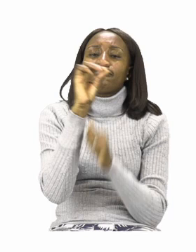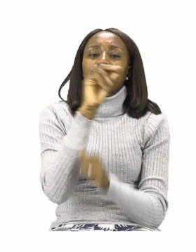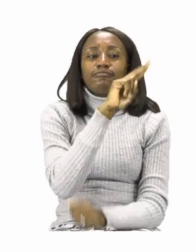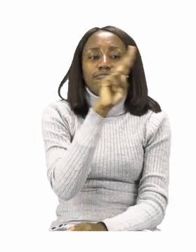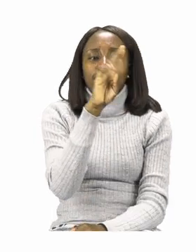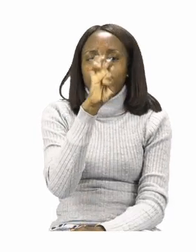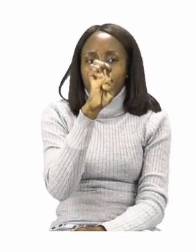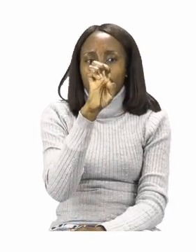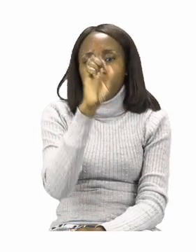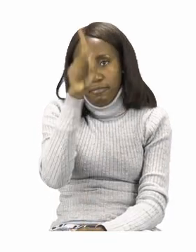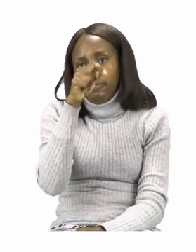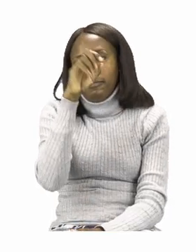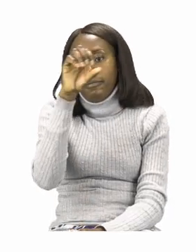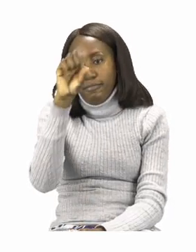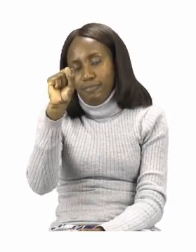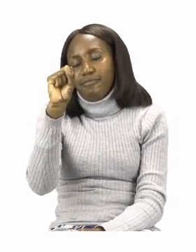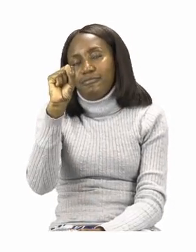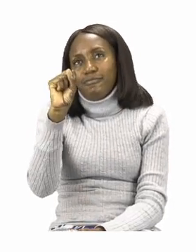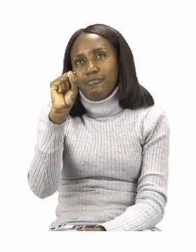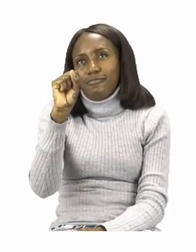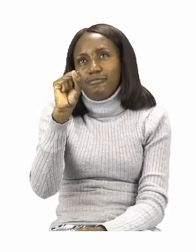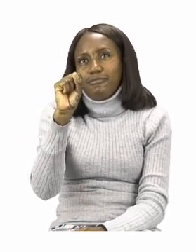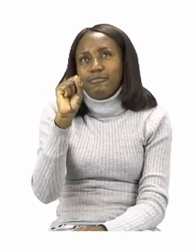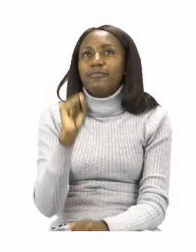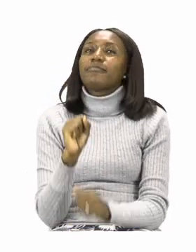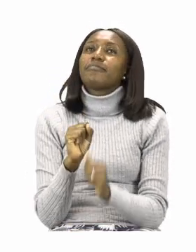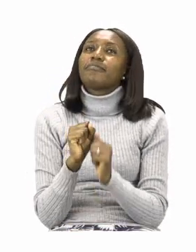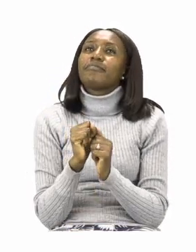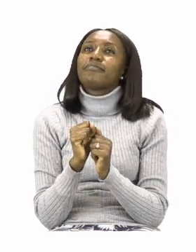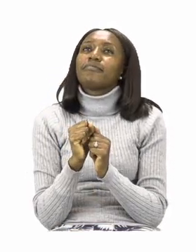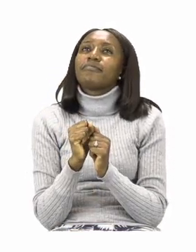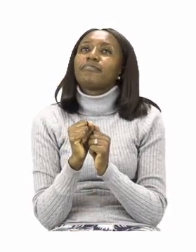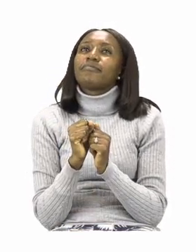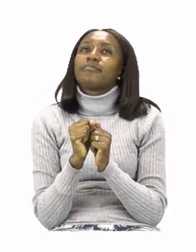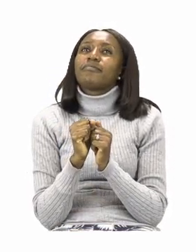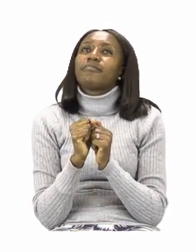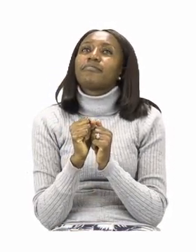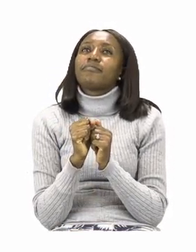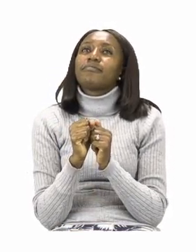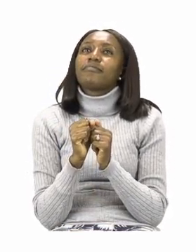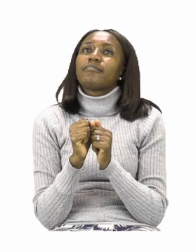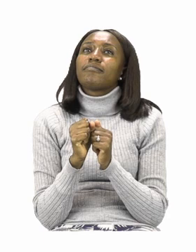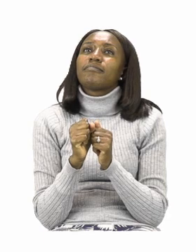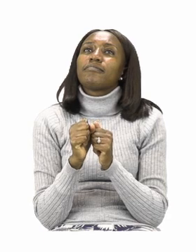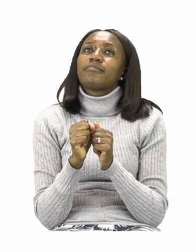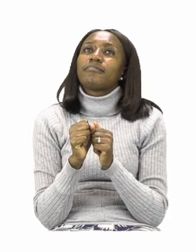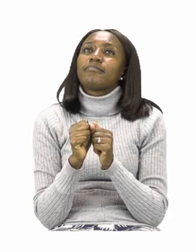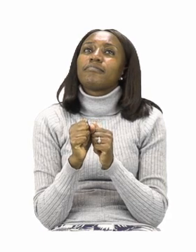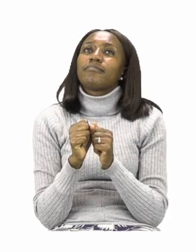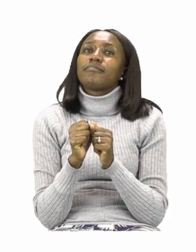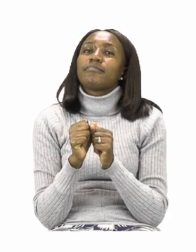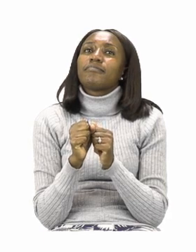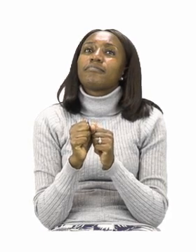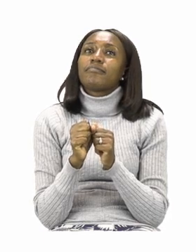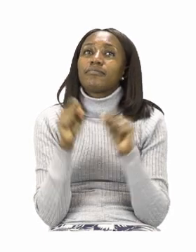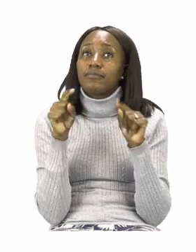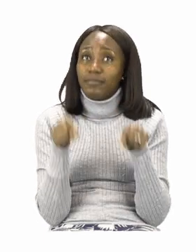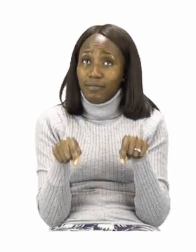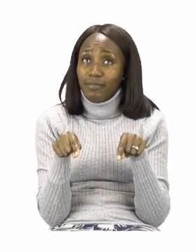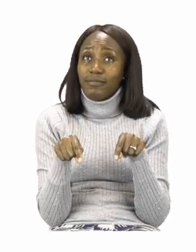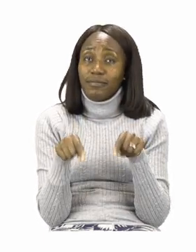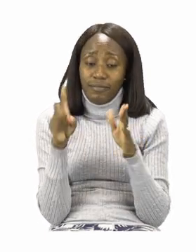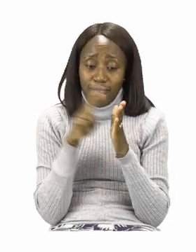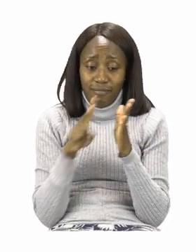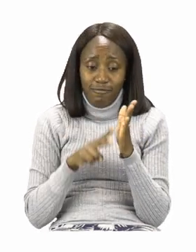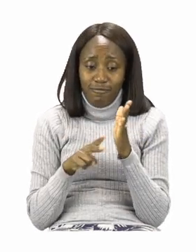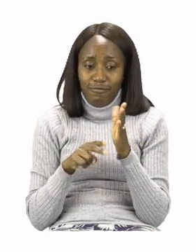he's. Great job. So then the last part of that sentence will read, I do not know